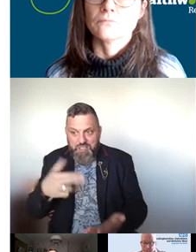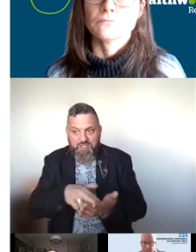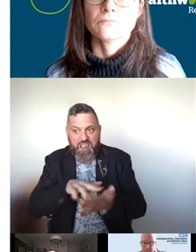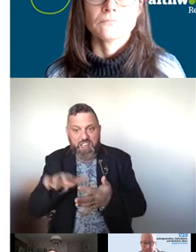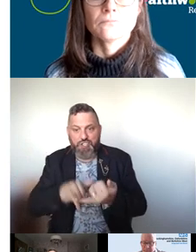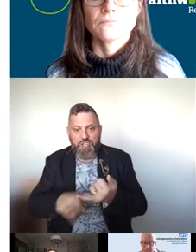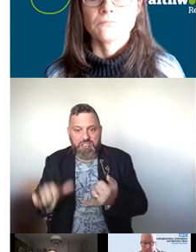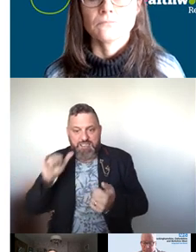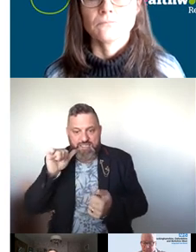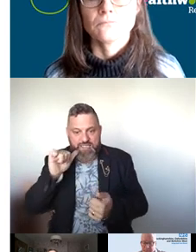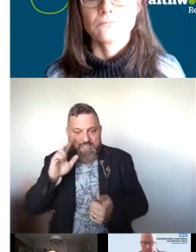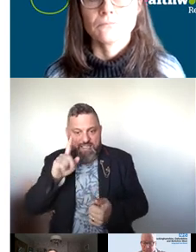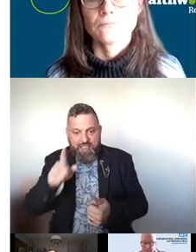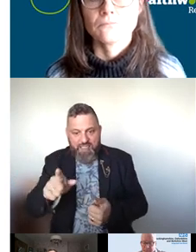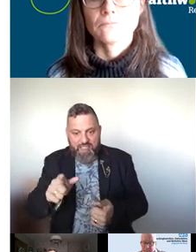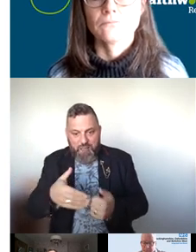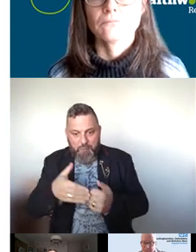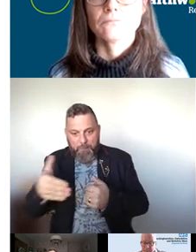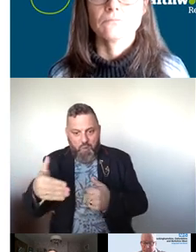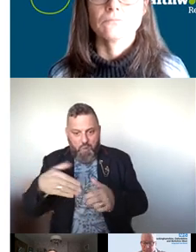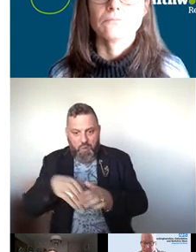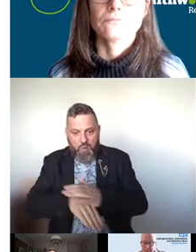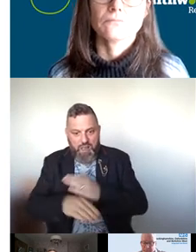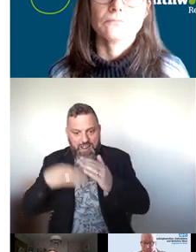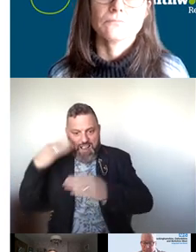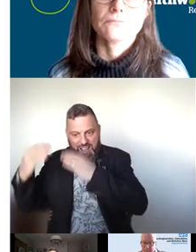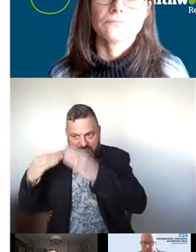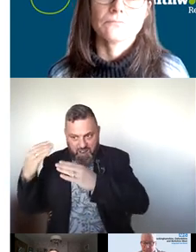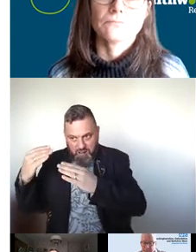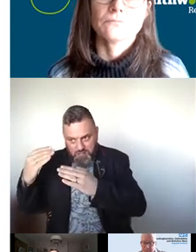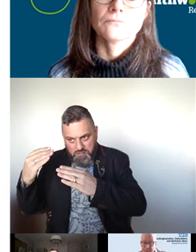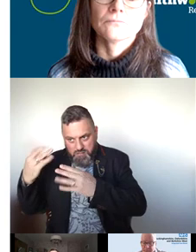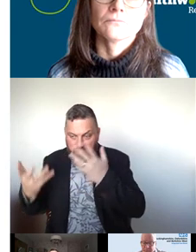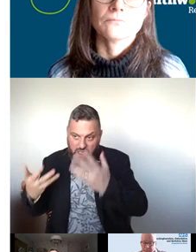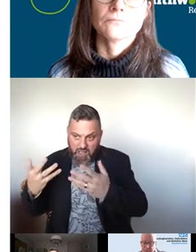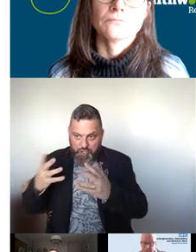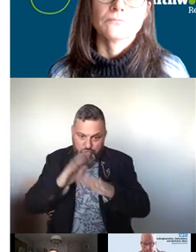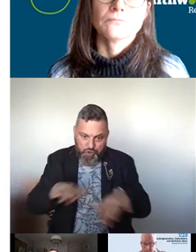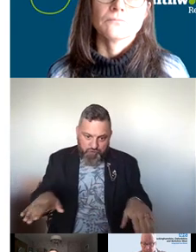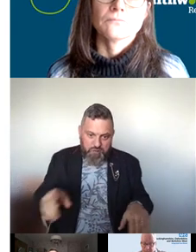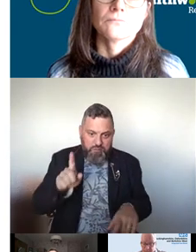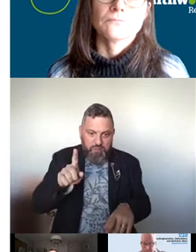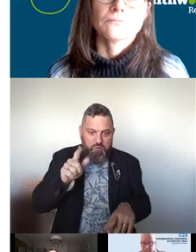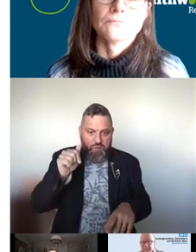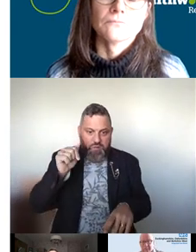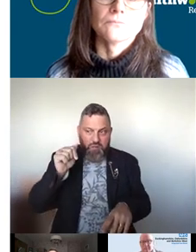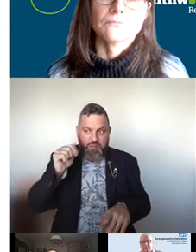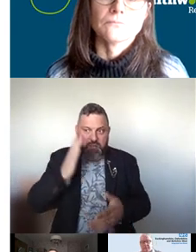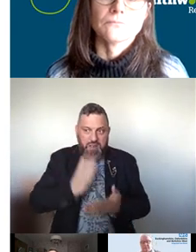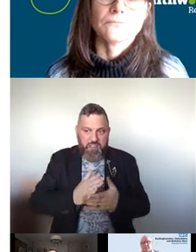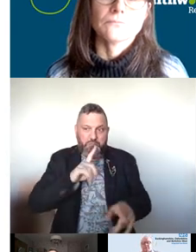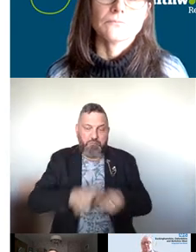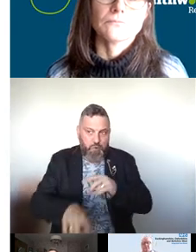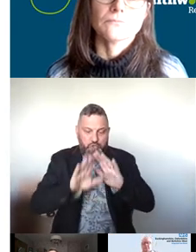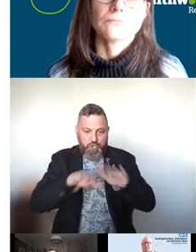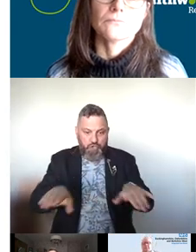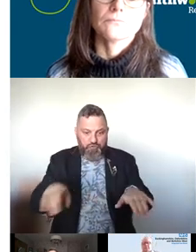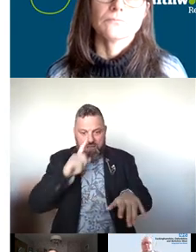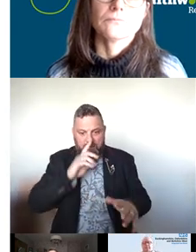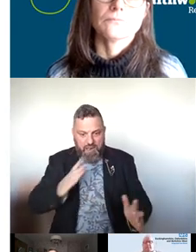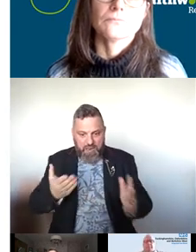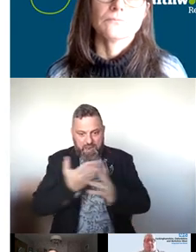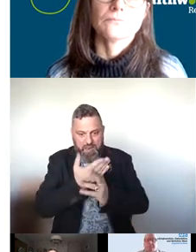placements. We see that more predominantly in adults rather than children. we would hope that most children are able to gain access